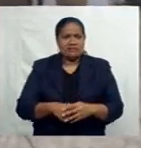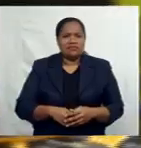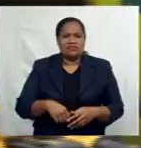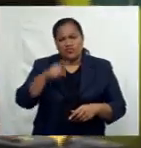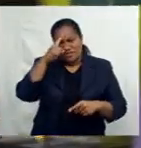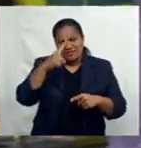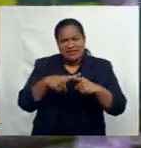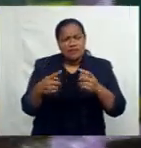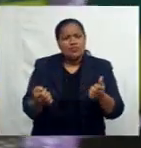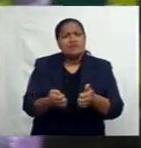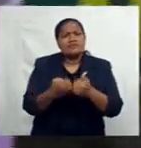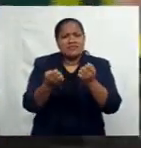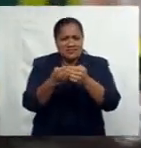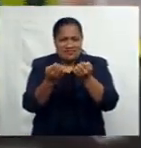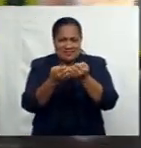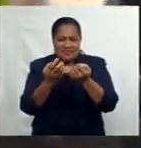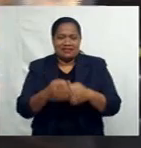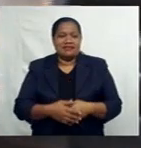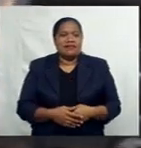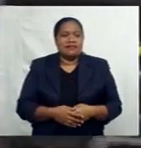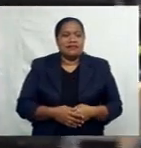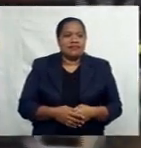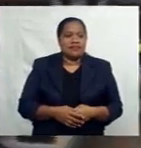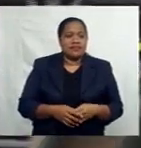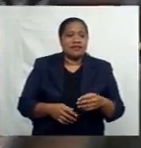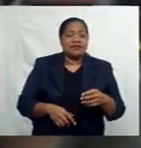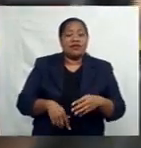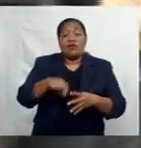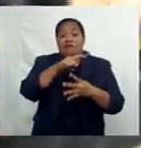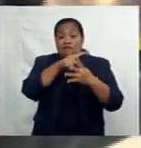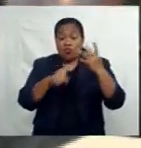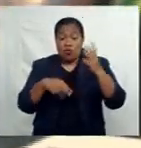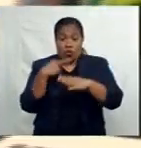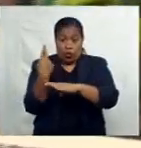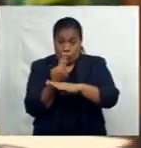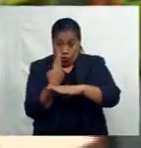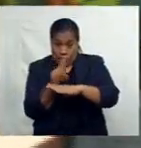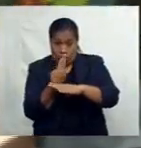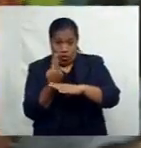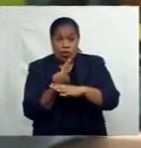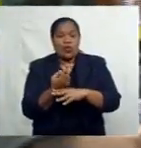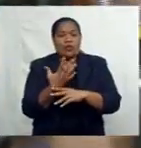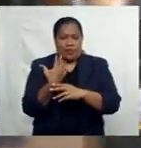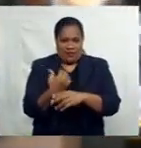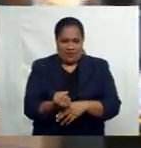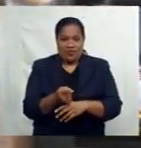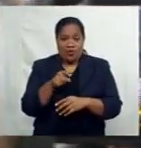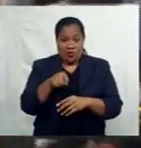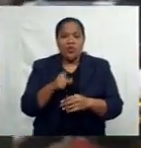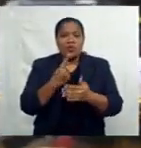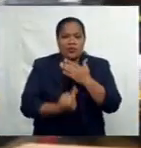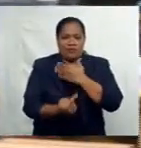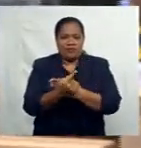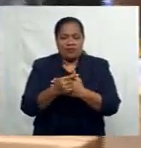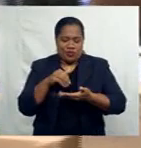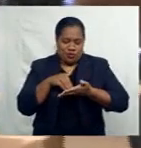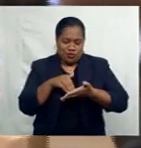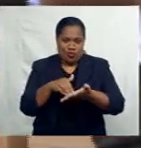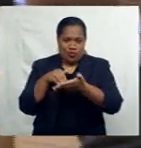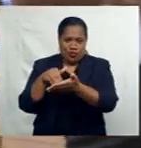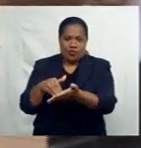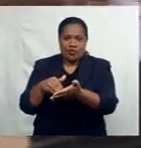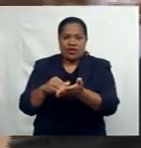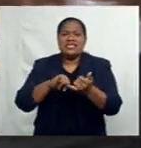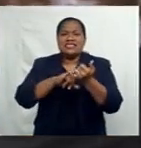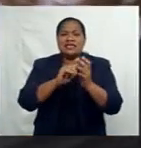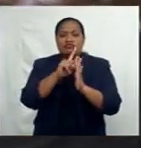pandemic. It's finally here. These four Land Cruiser ambulances are going to be a huge injection to the current St. John Fiji fleet and will